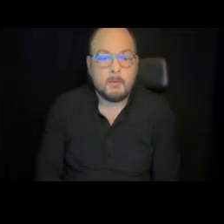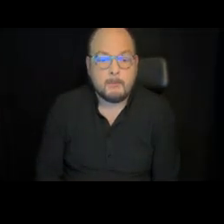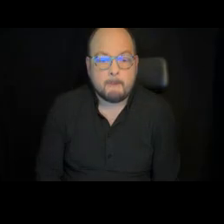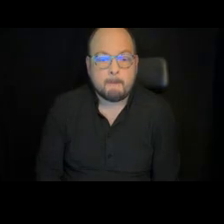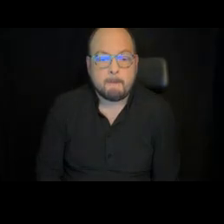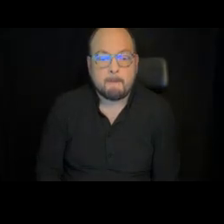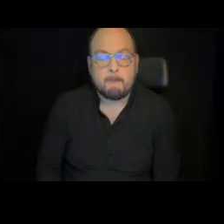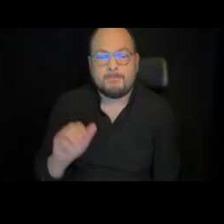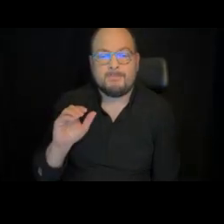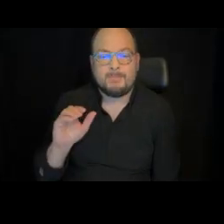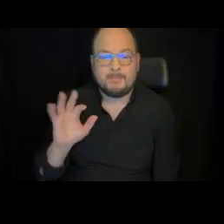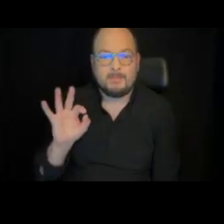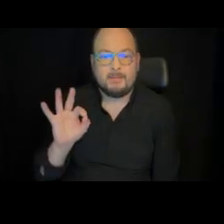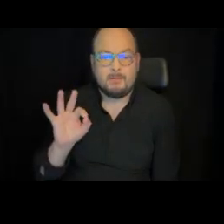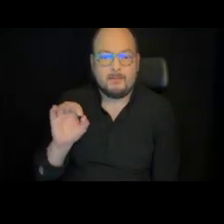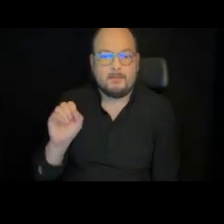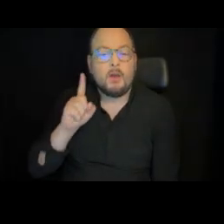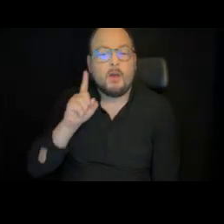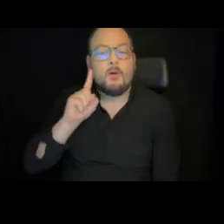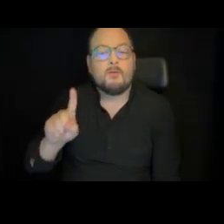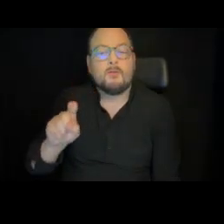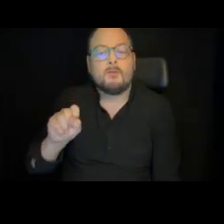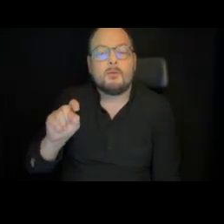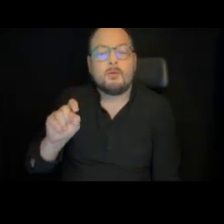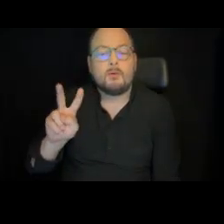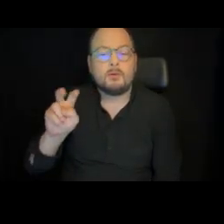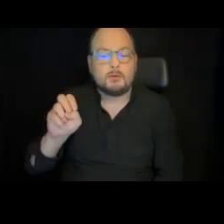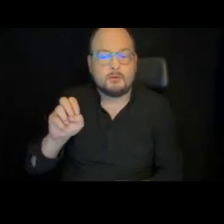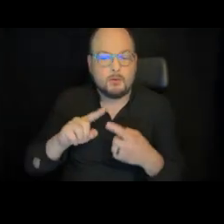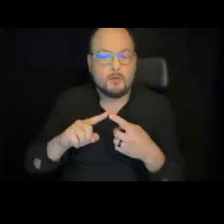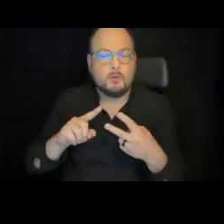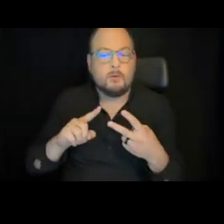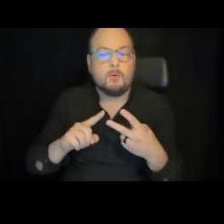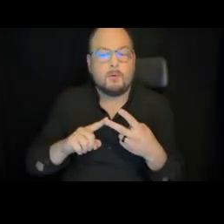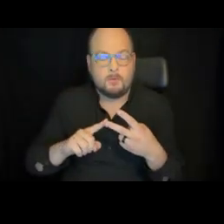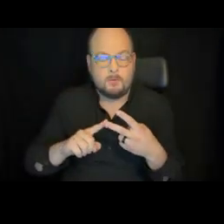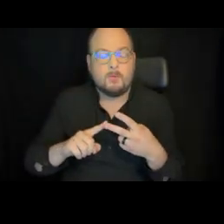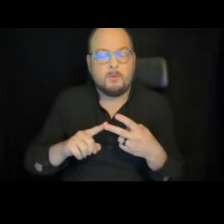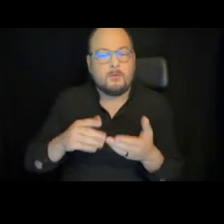CFS at ranges, cooktops, and sinks.